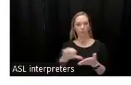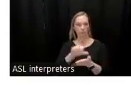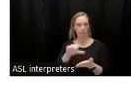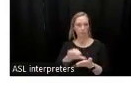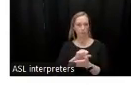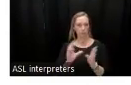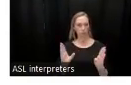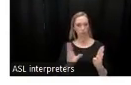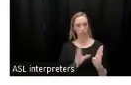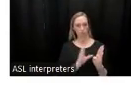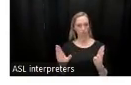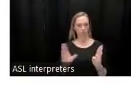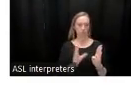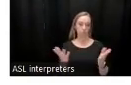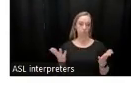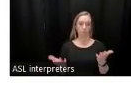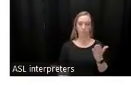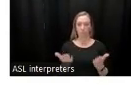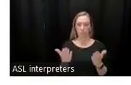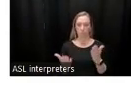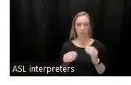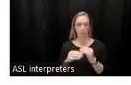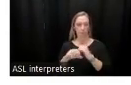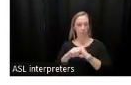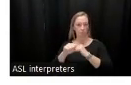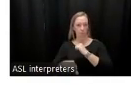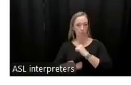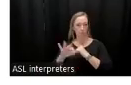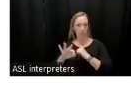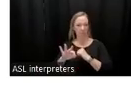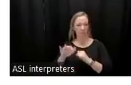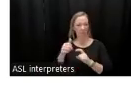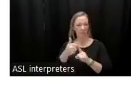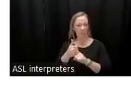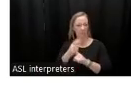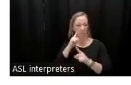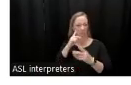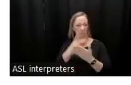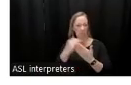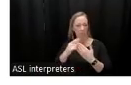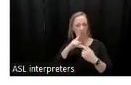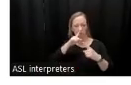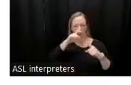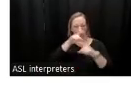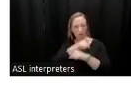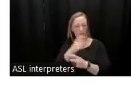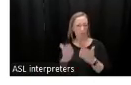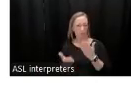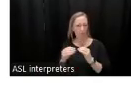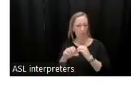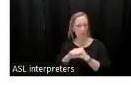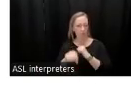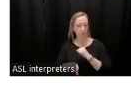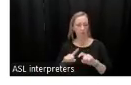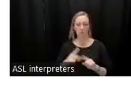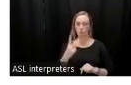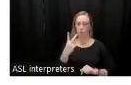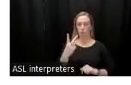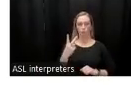pages, maybe getting longer for a more complex and large project, but still a good 2 pages